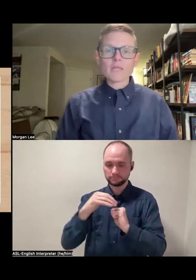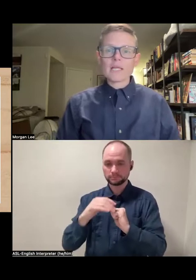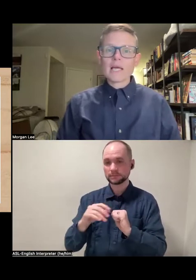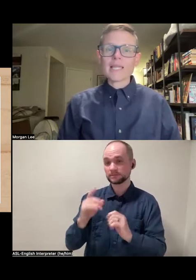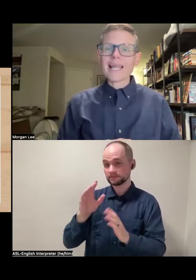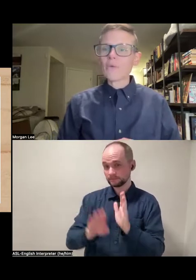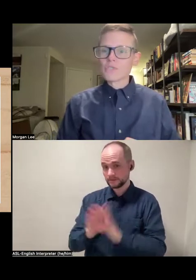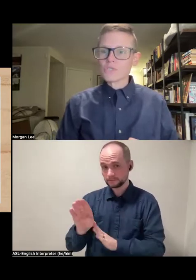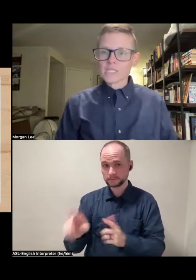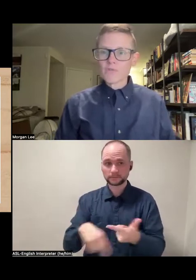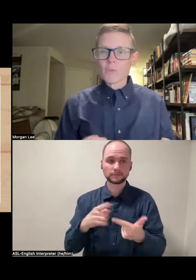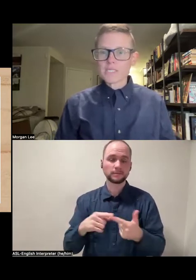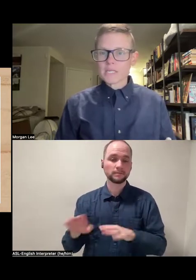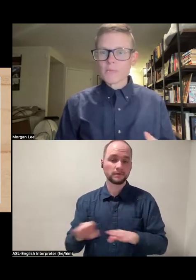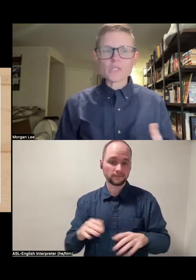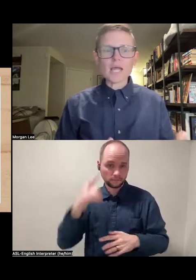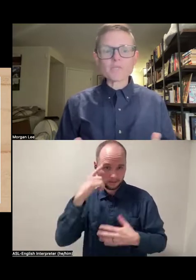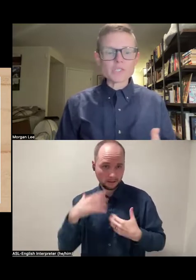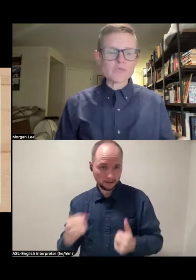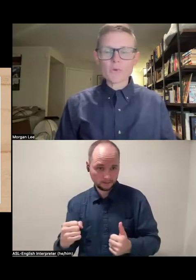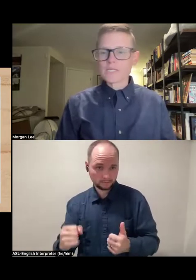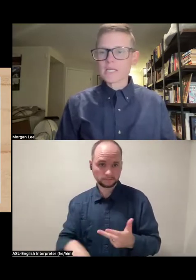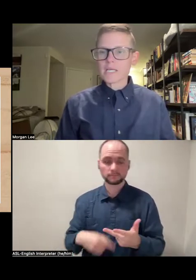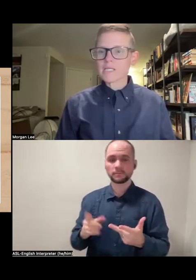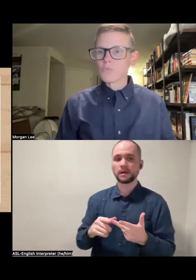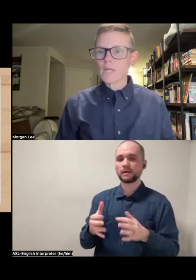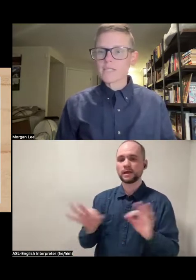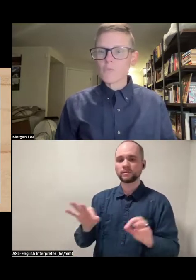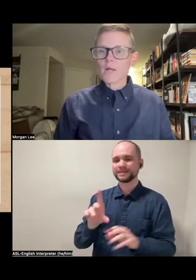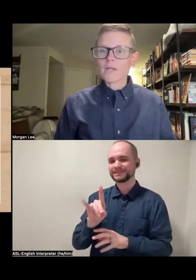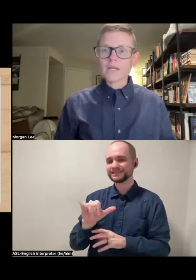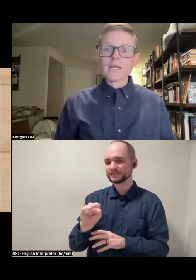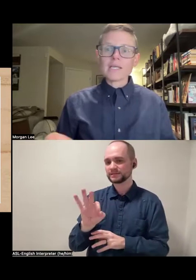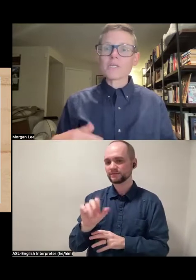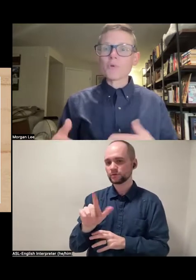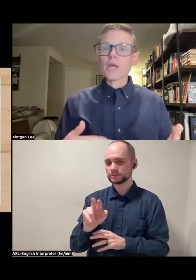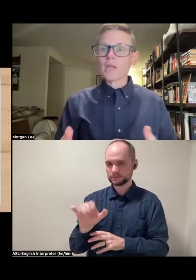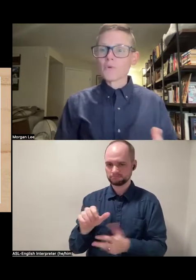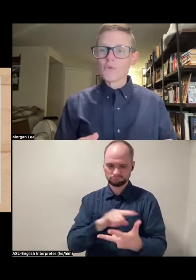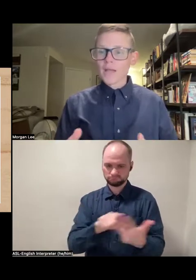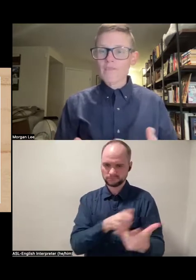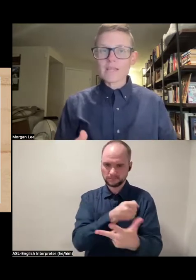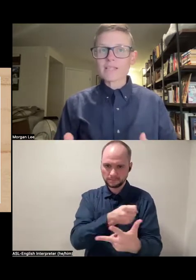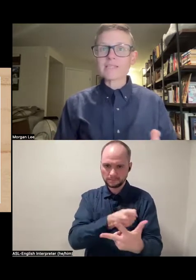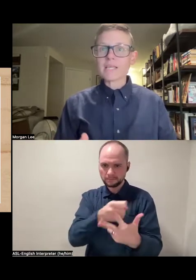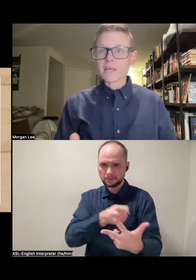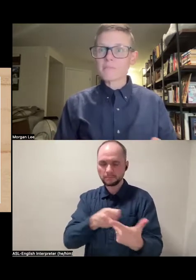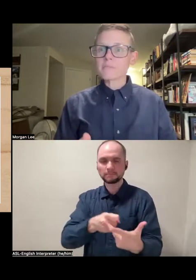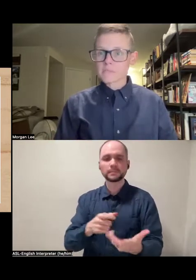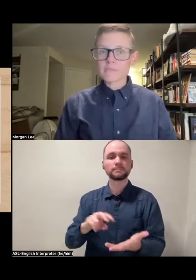health, and language disfluency, which language disfluency is when someone is communicating with you and